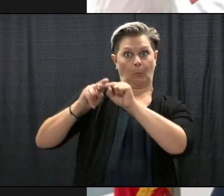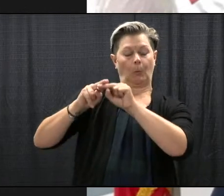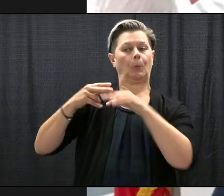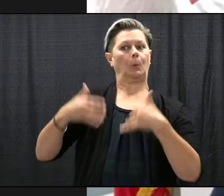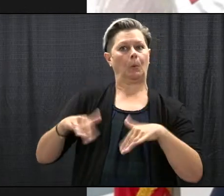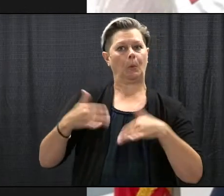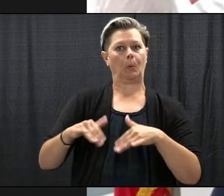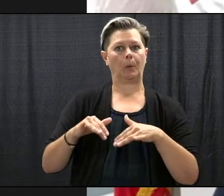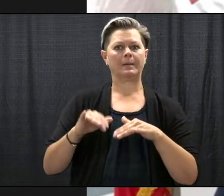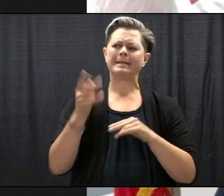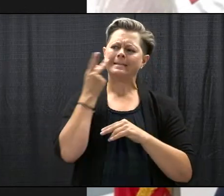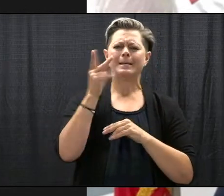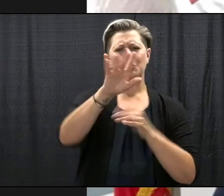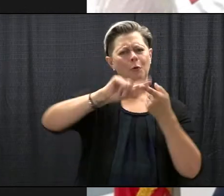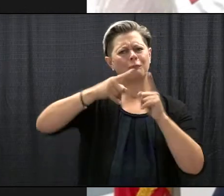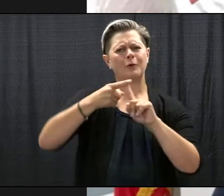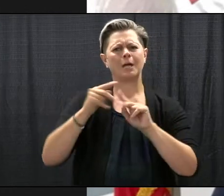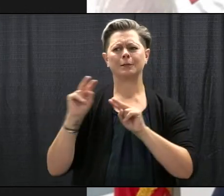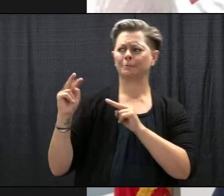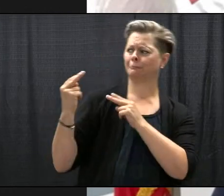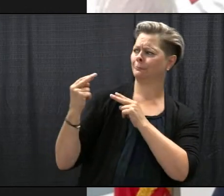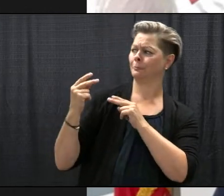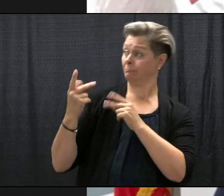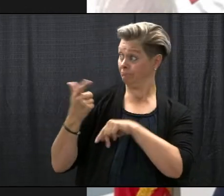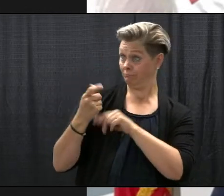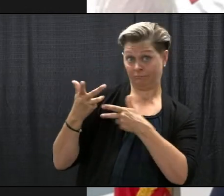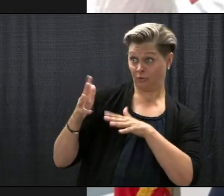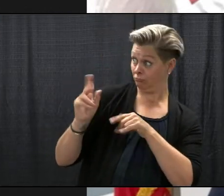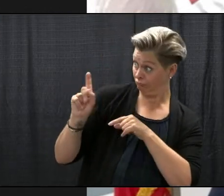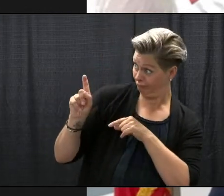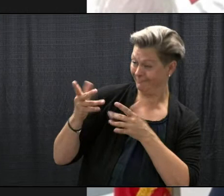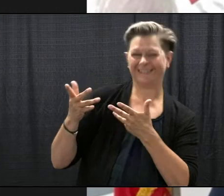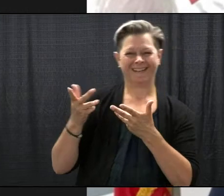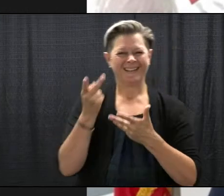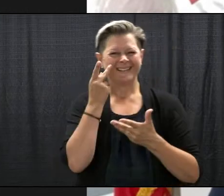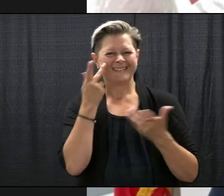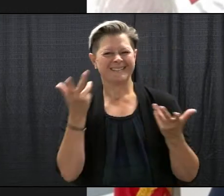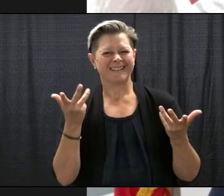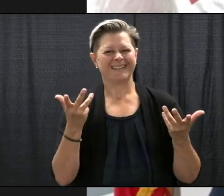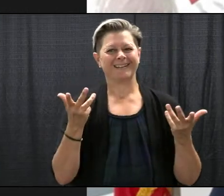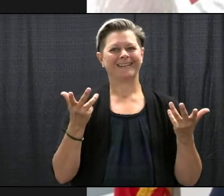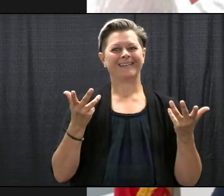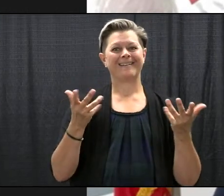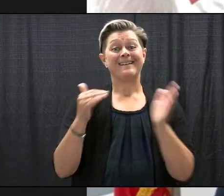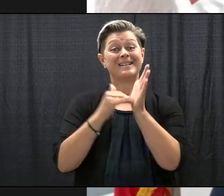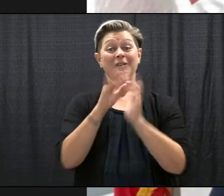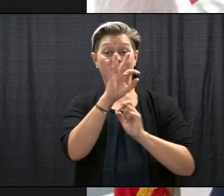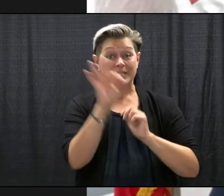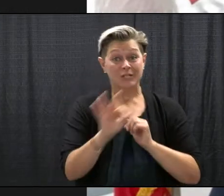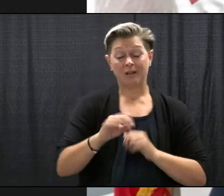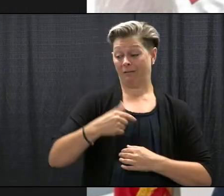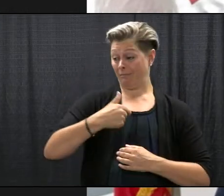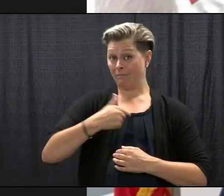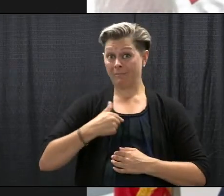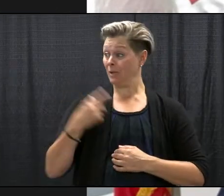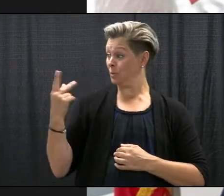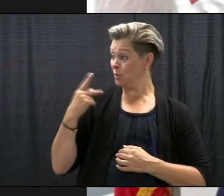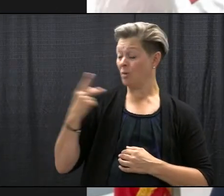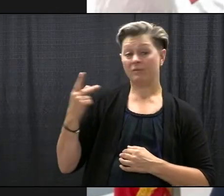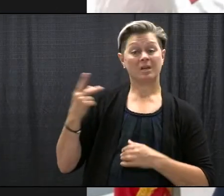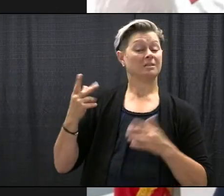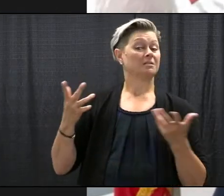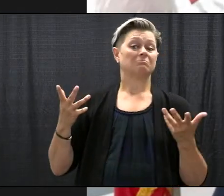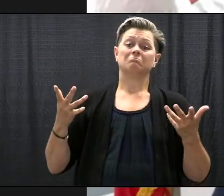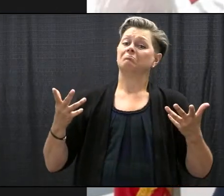look at your peers, see what they're doing, and please continue to get vaccinated. As Dr. Fitzgerald and I are both evidence